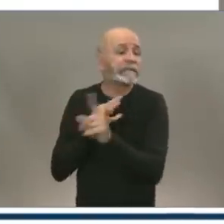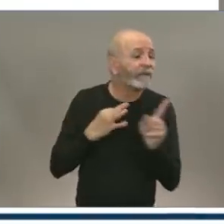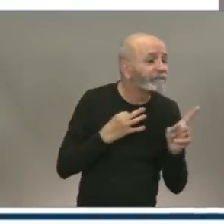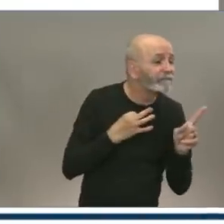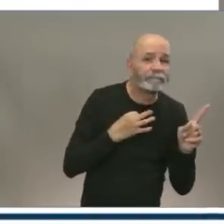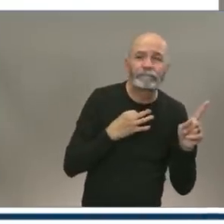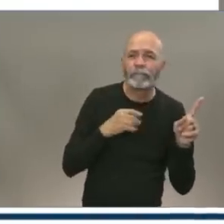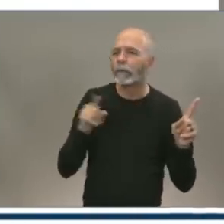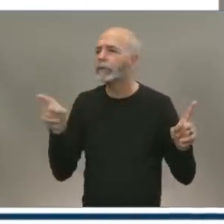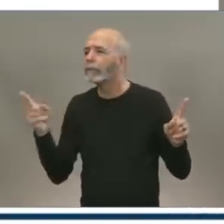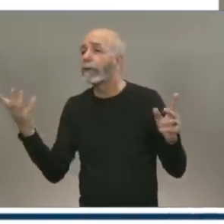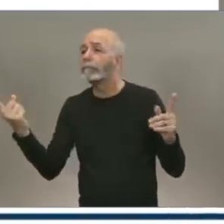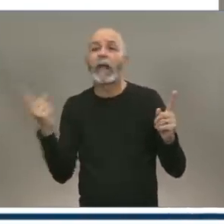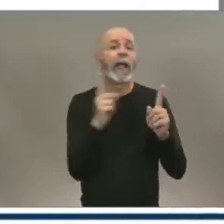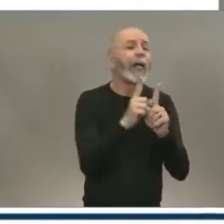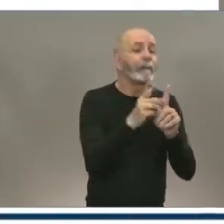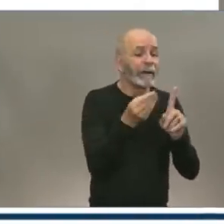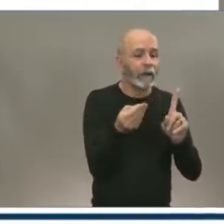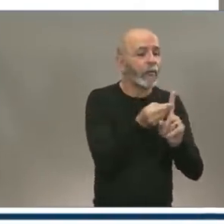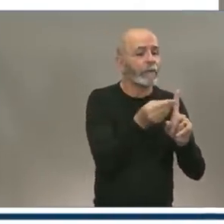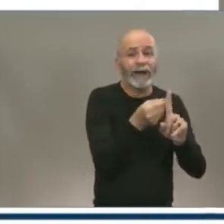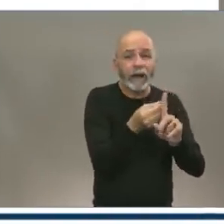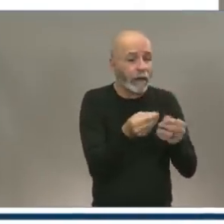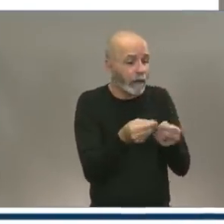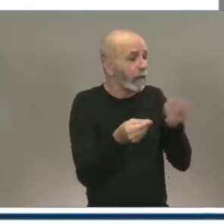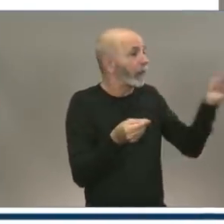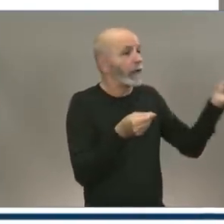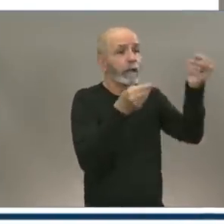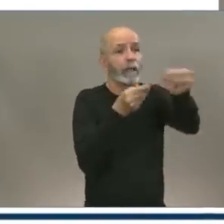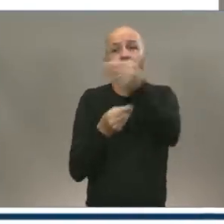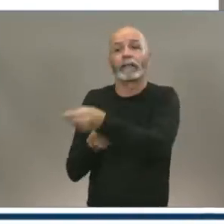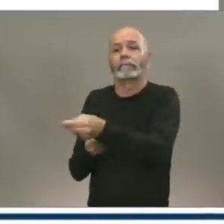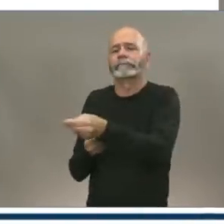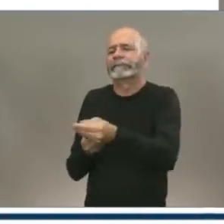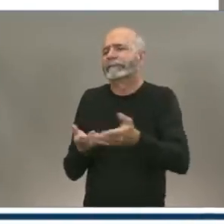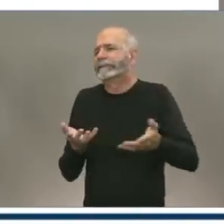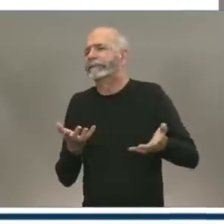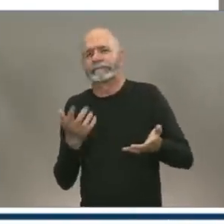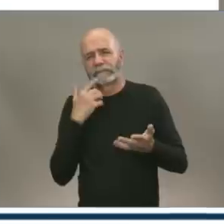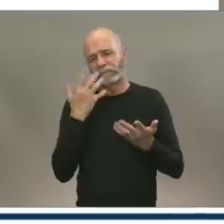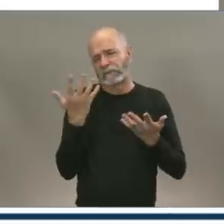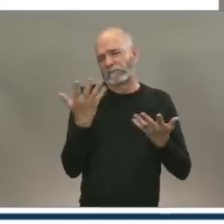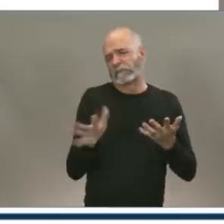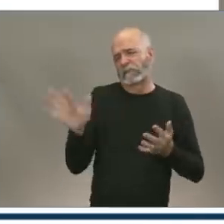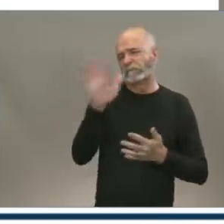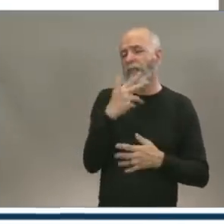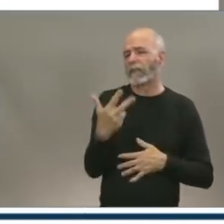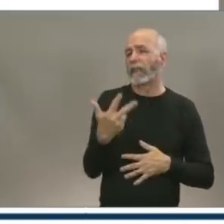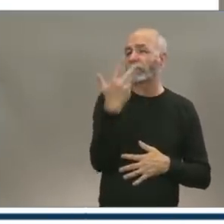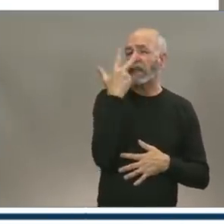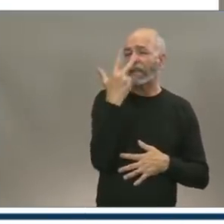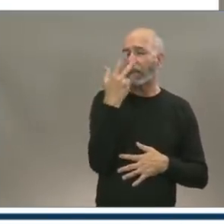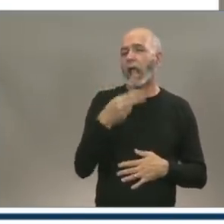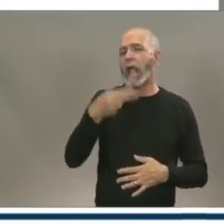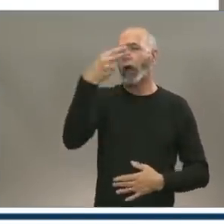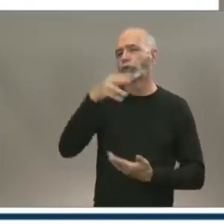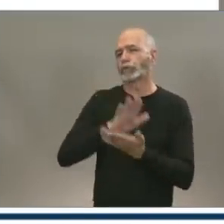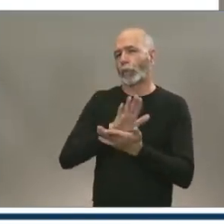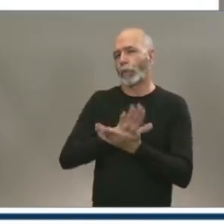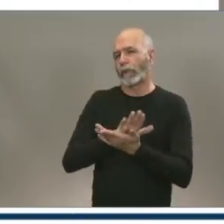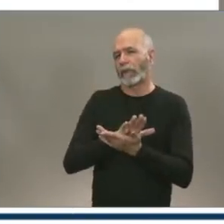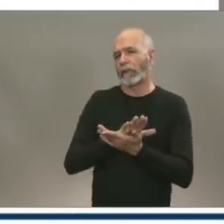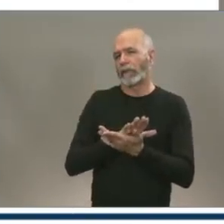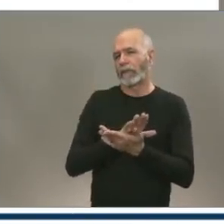they're in the school. I think there's a very low number of cases. I think it's 3 in that high school. It hasn't been brought to my attention that there's